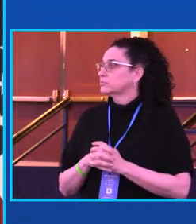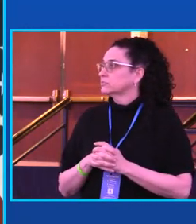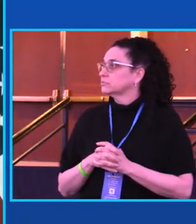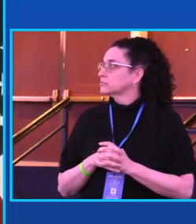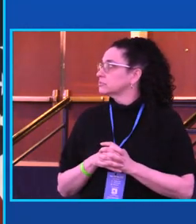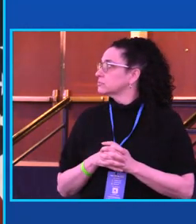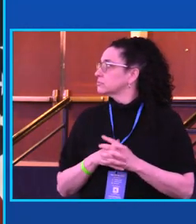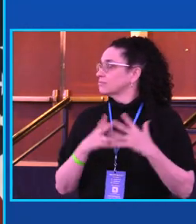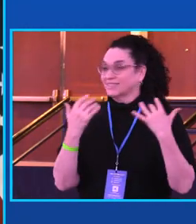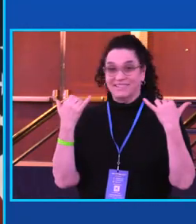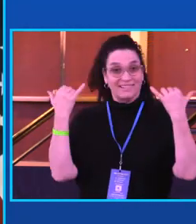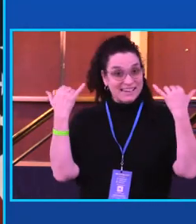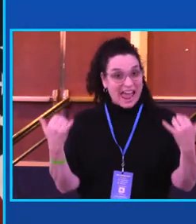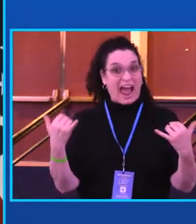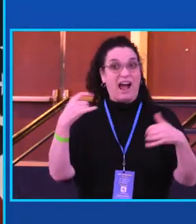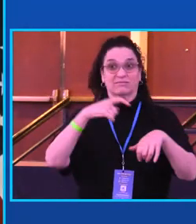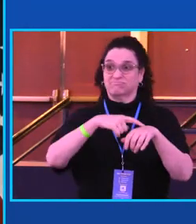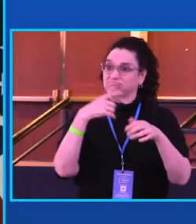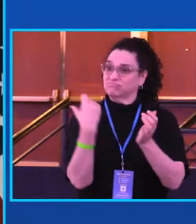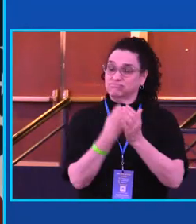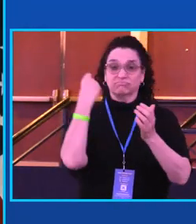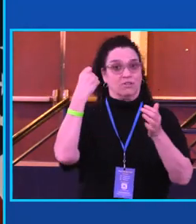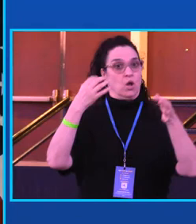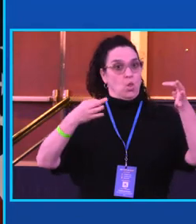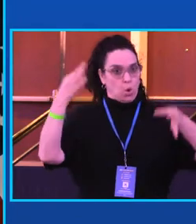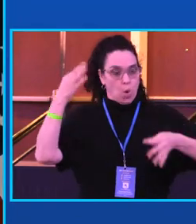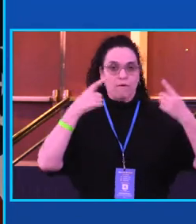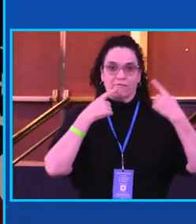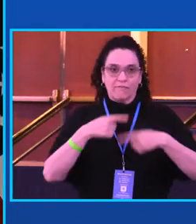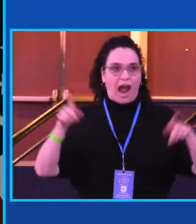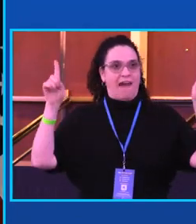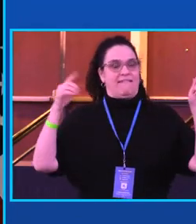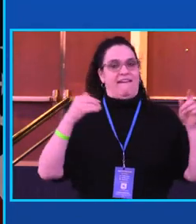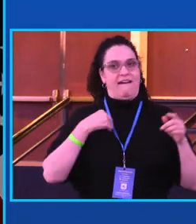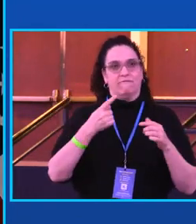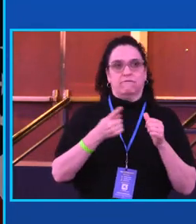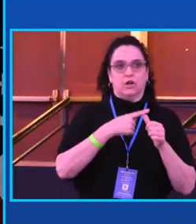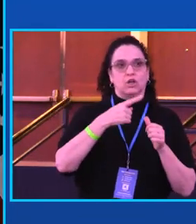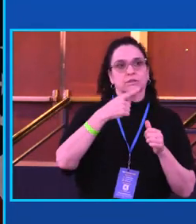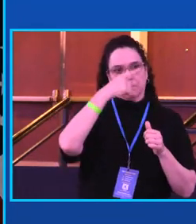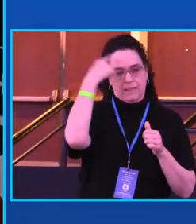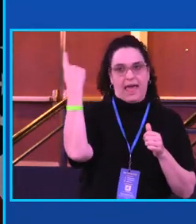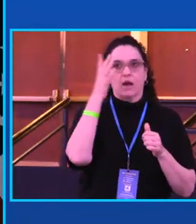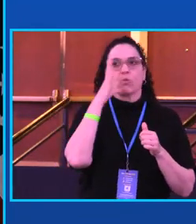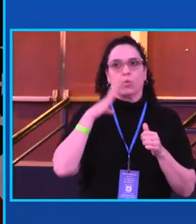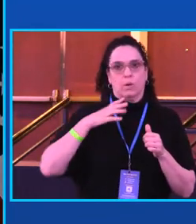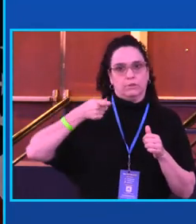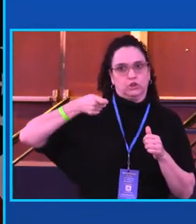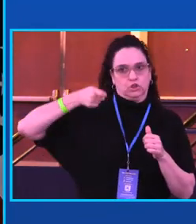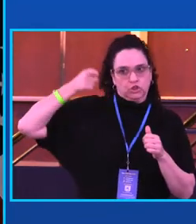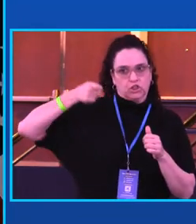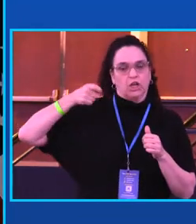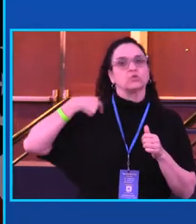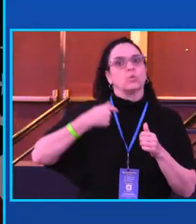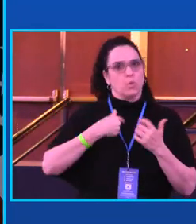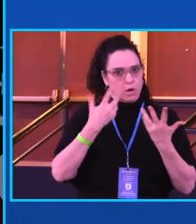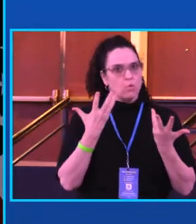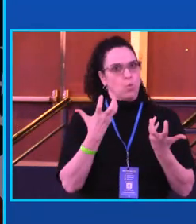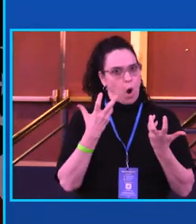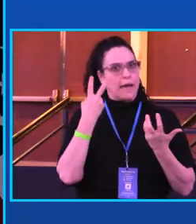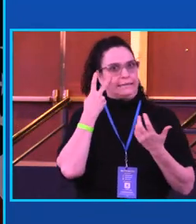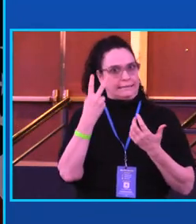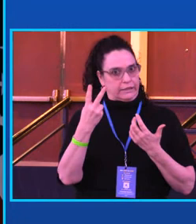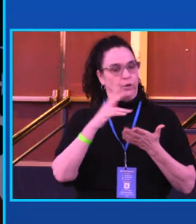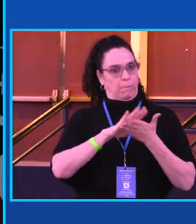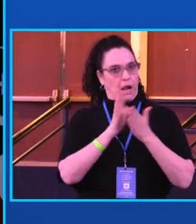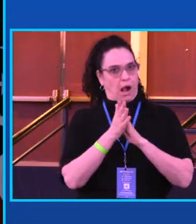The time is now for the court to have its first Black woman jurist. We've long earned our seat on the Supreme Court, and